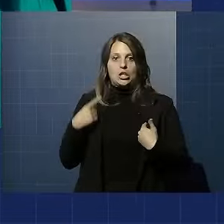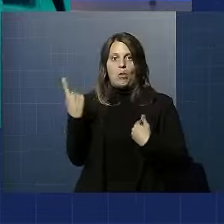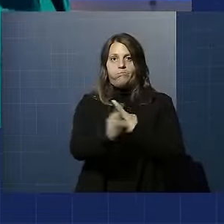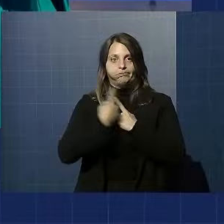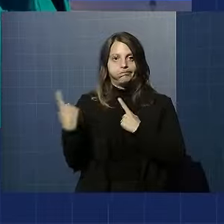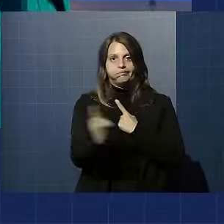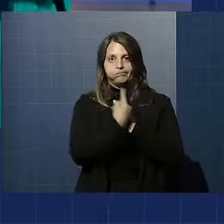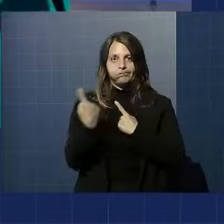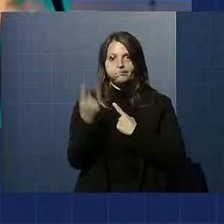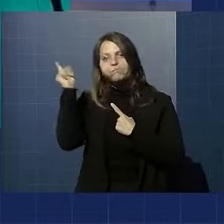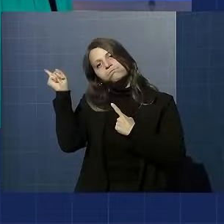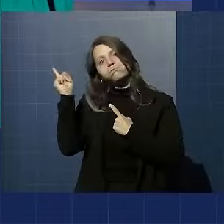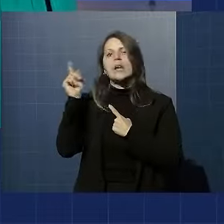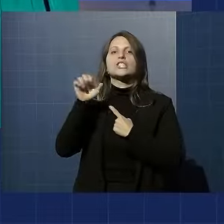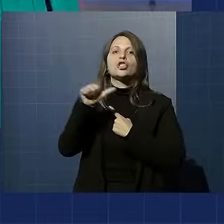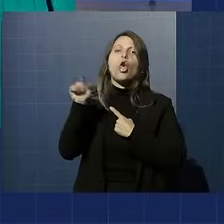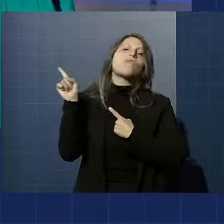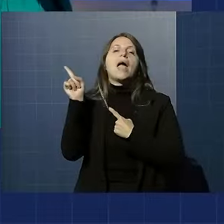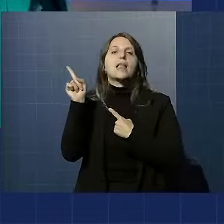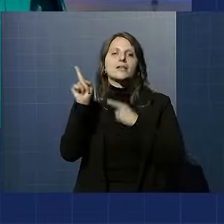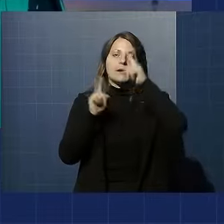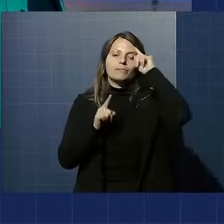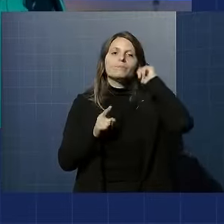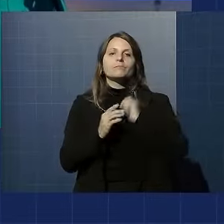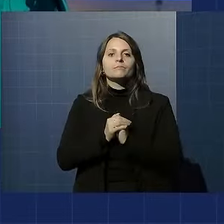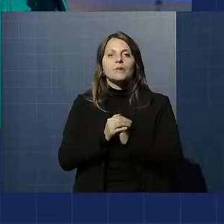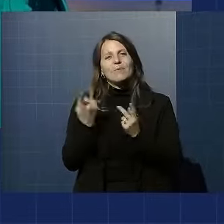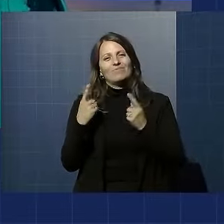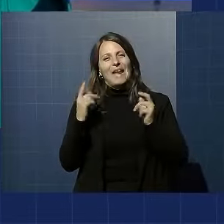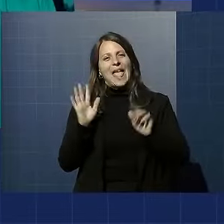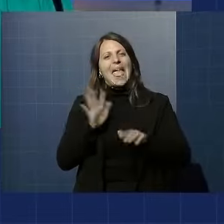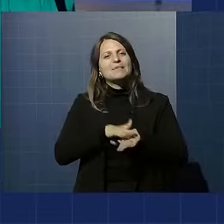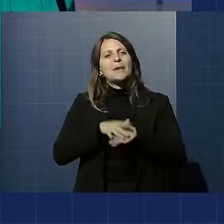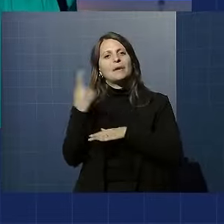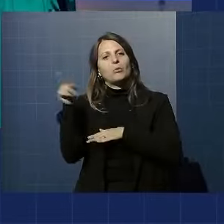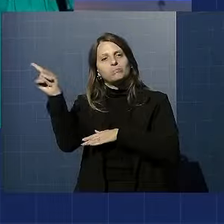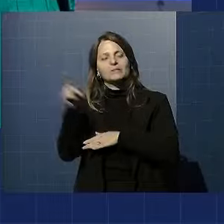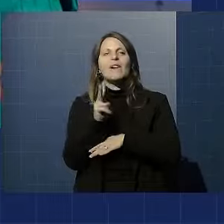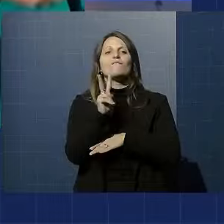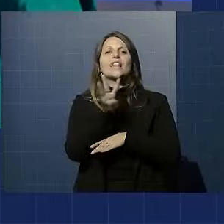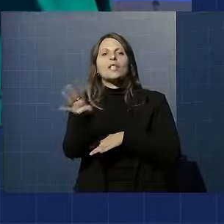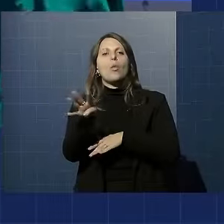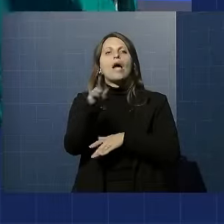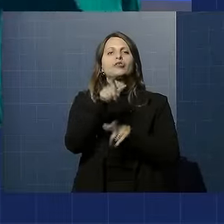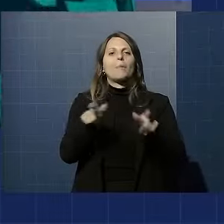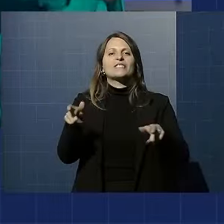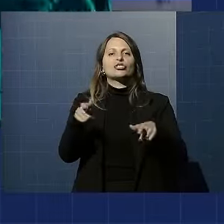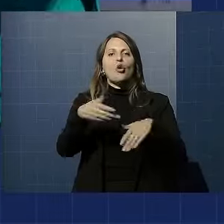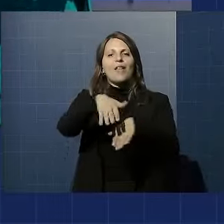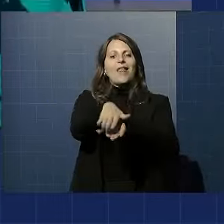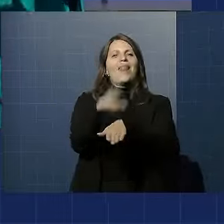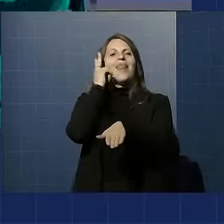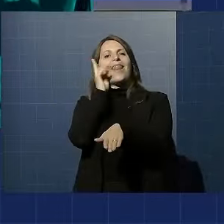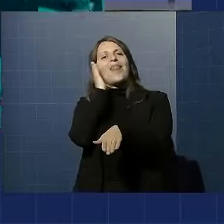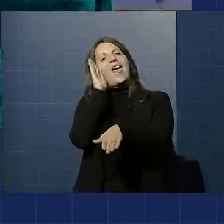people lying in bed. And a part of them is doing this every day for 30 minutes, for half an hour. So we spin them, and